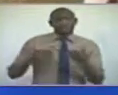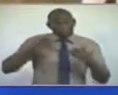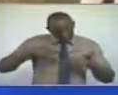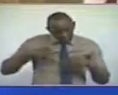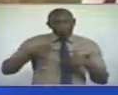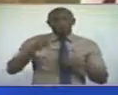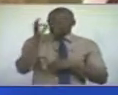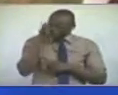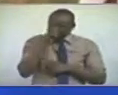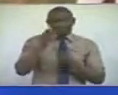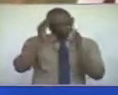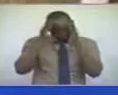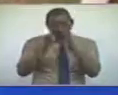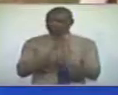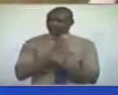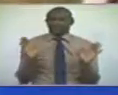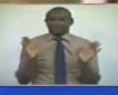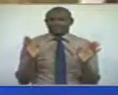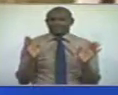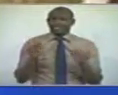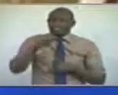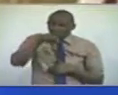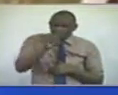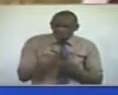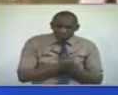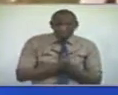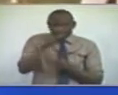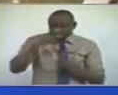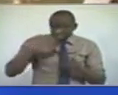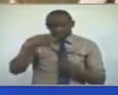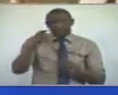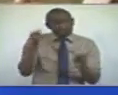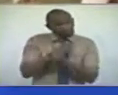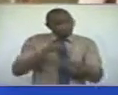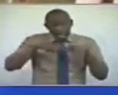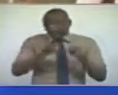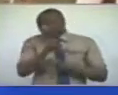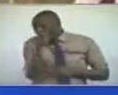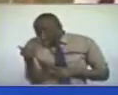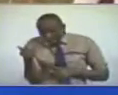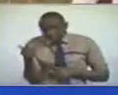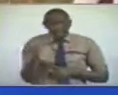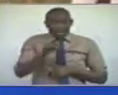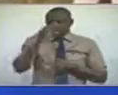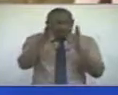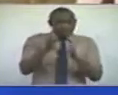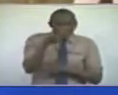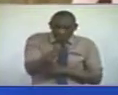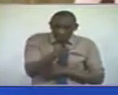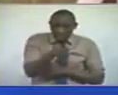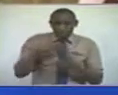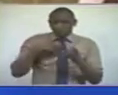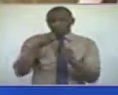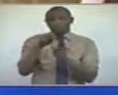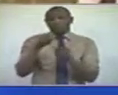people of Nyeri. He could not allow anything or anybody to come between